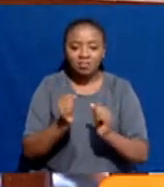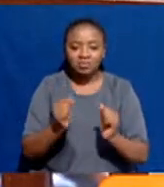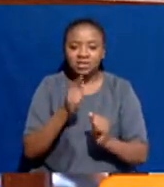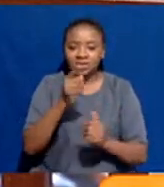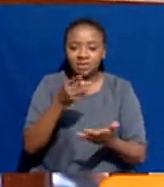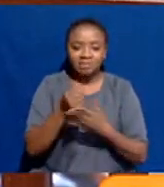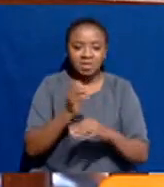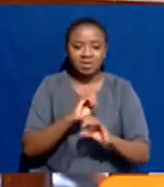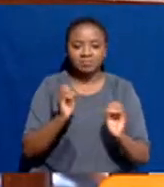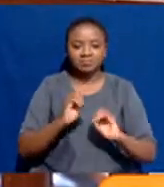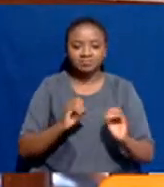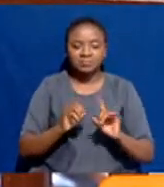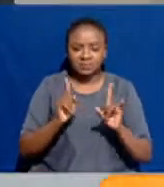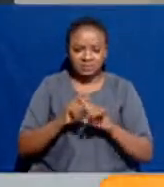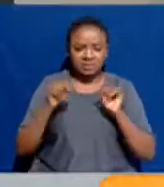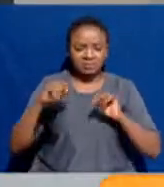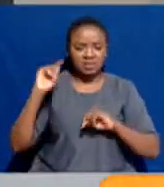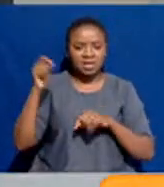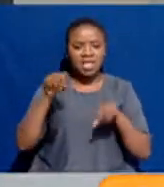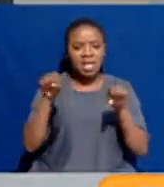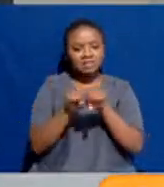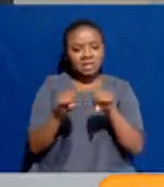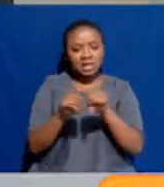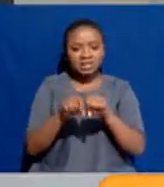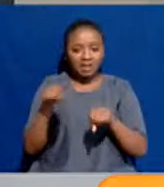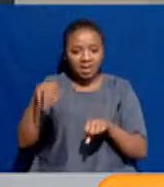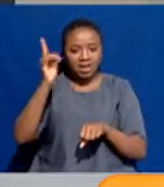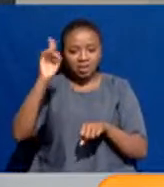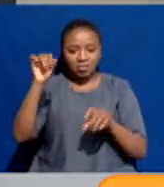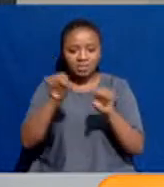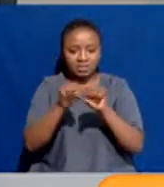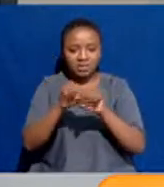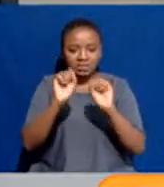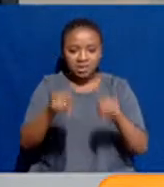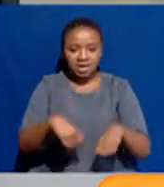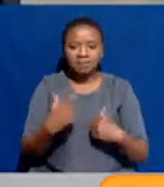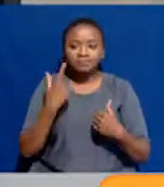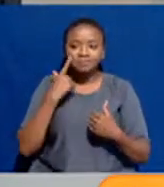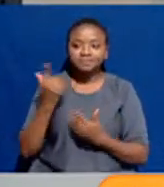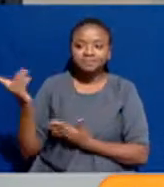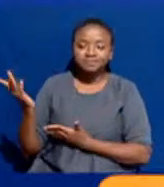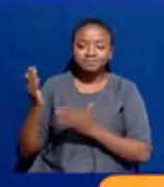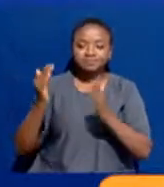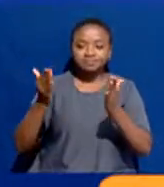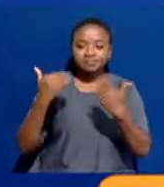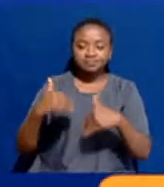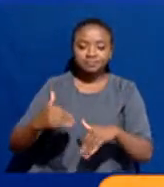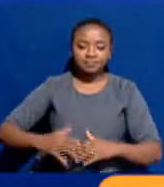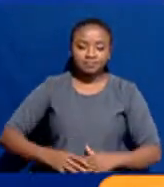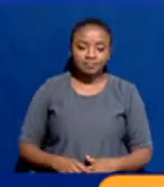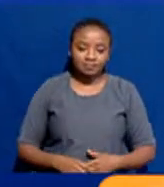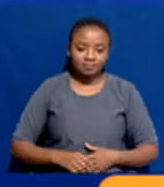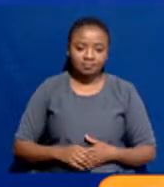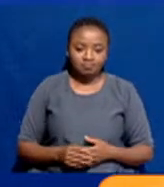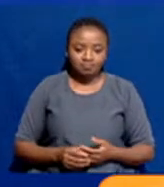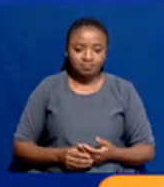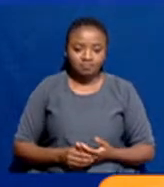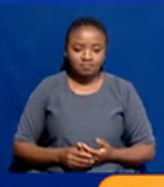fees. Absolutely. Point. Anonymous says, ask Mutunga, your ruling in the presidential election petition